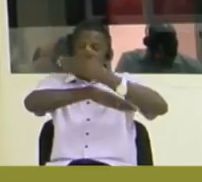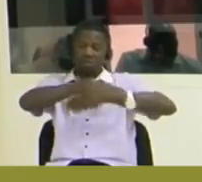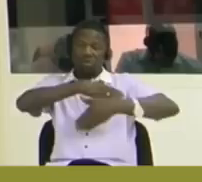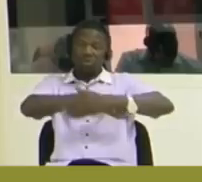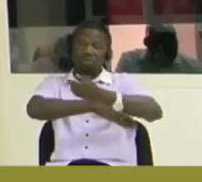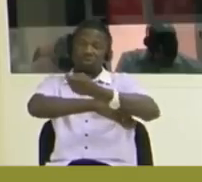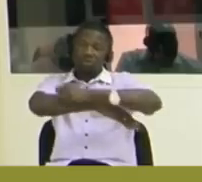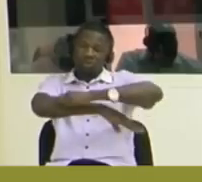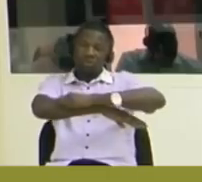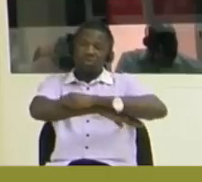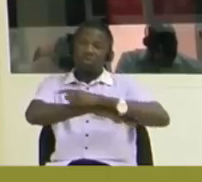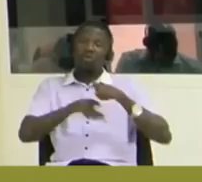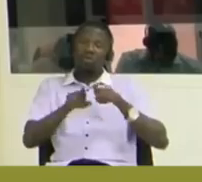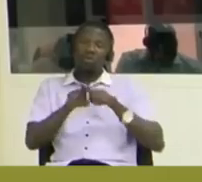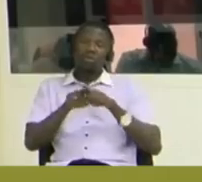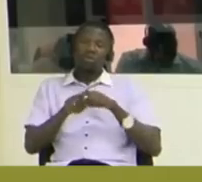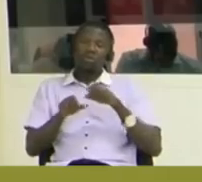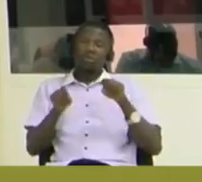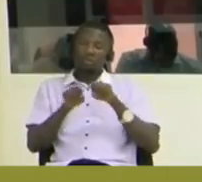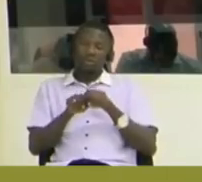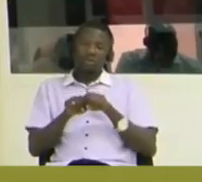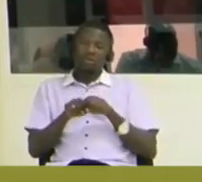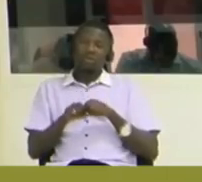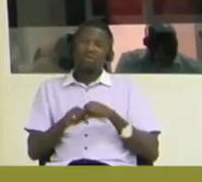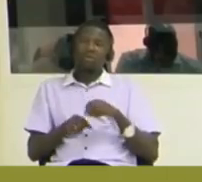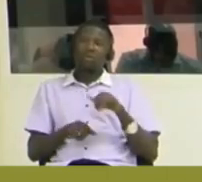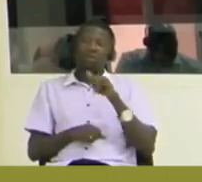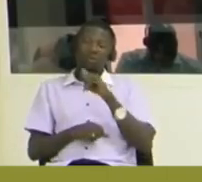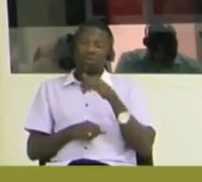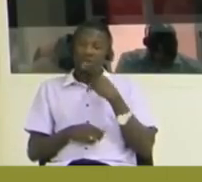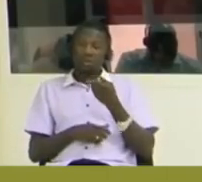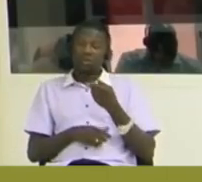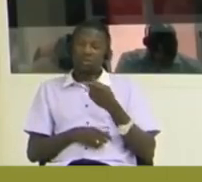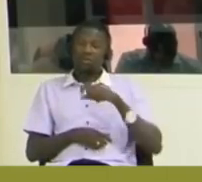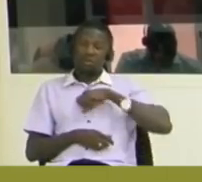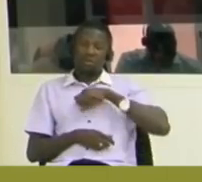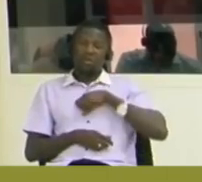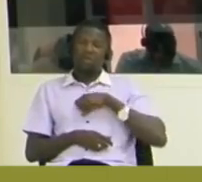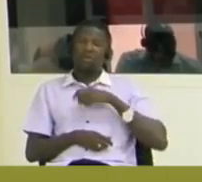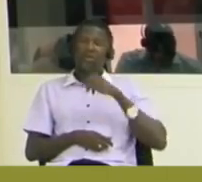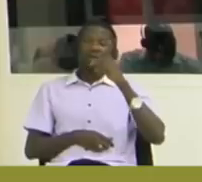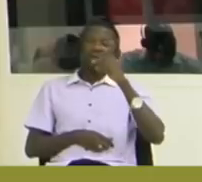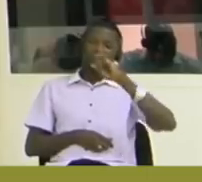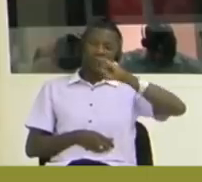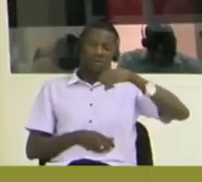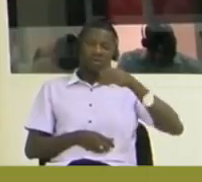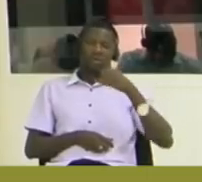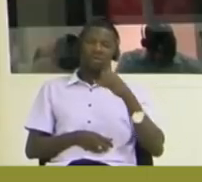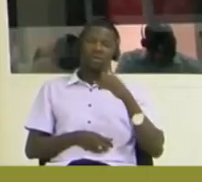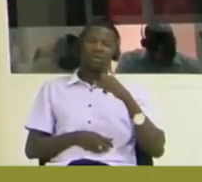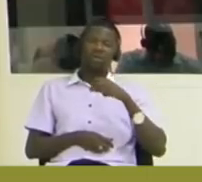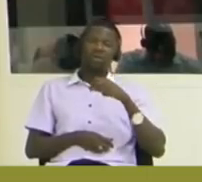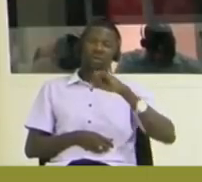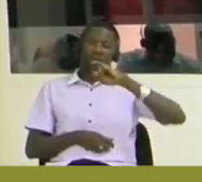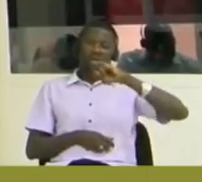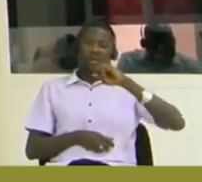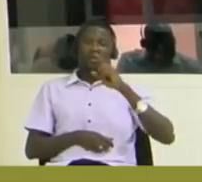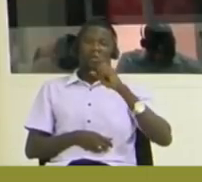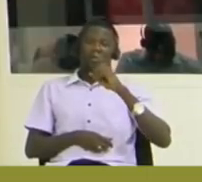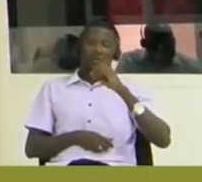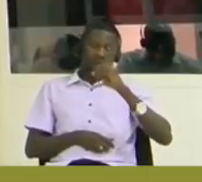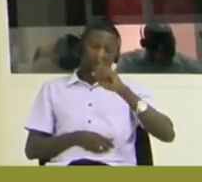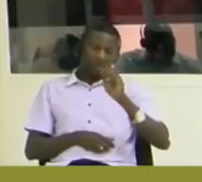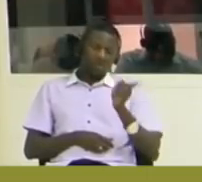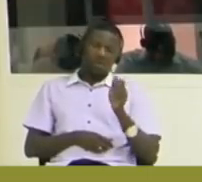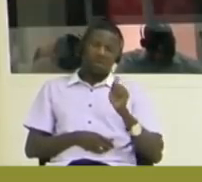stayed behind? Myself, DG, and Usman Koro Ceesay. Proceed, please. Yes, sir. He had